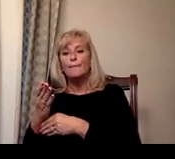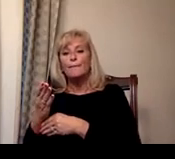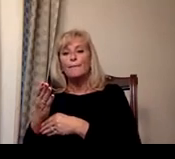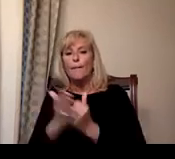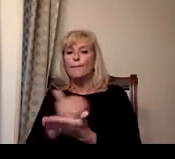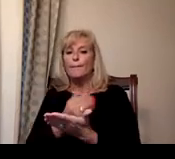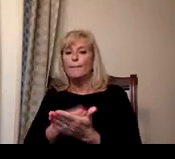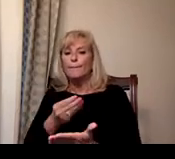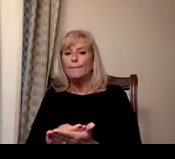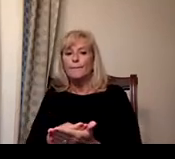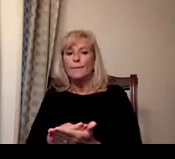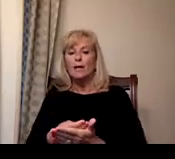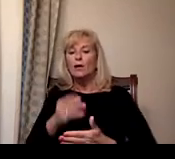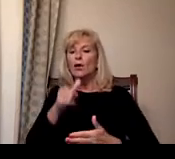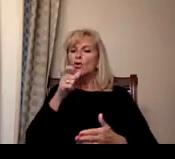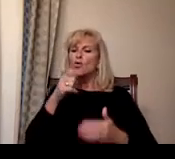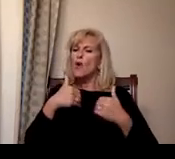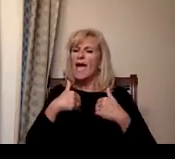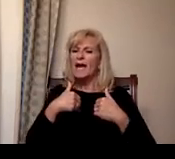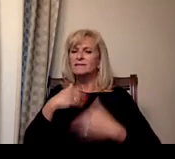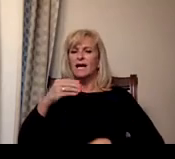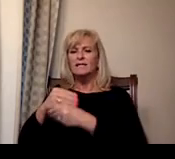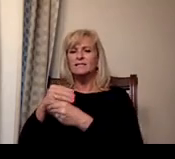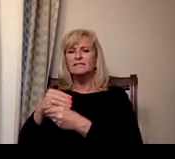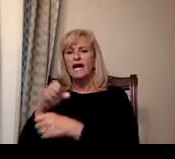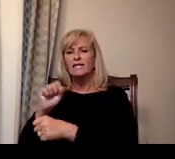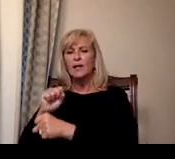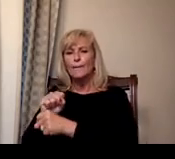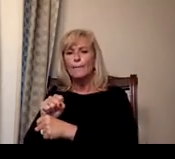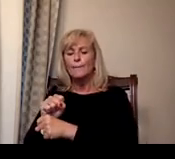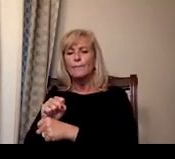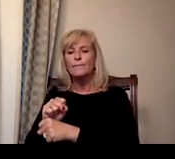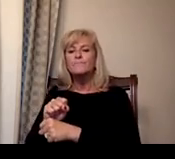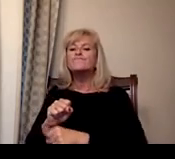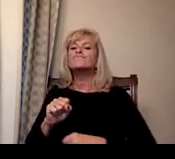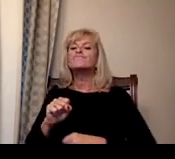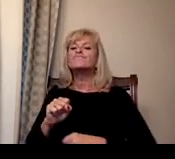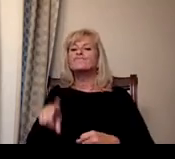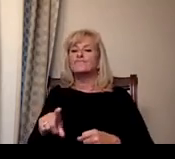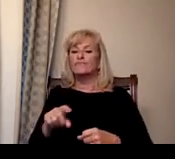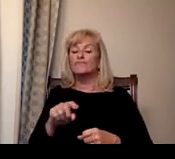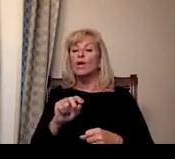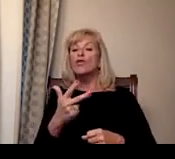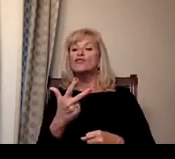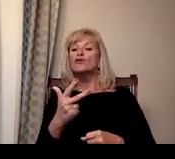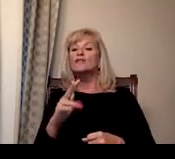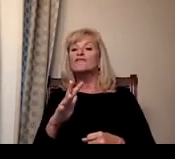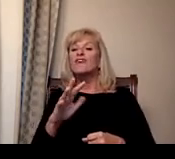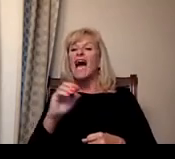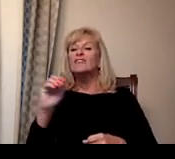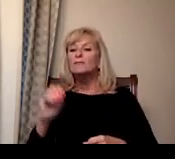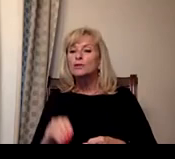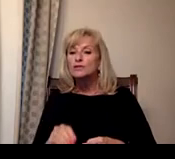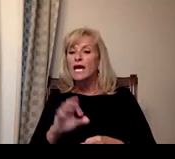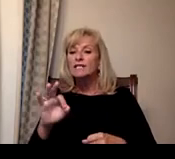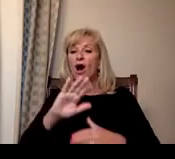people? Who has a side hustle here? Well, I can tell you that 35% of the US workforce,